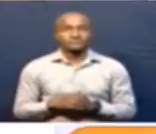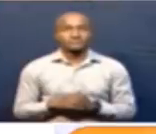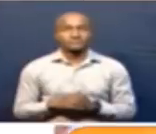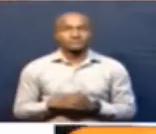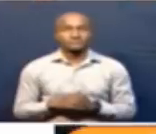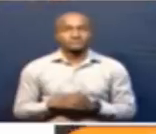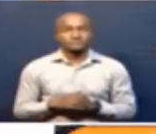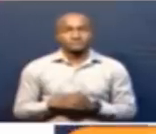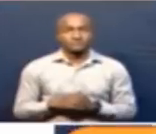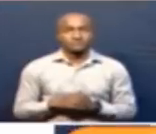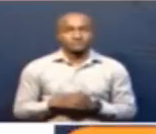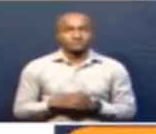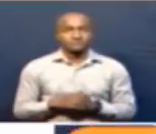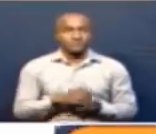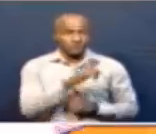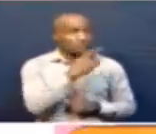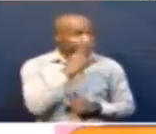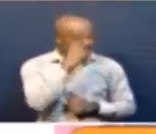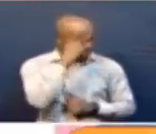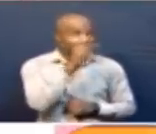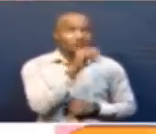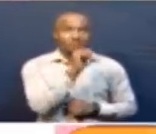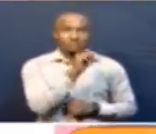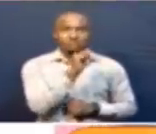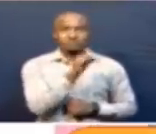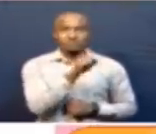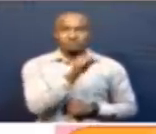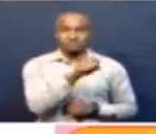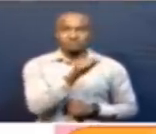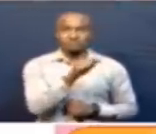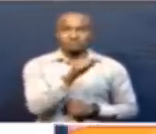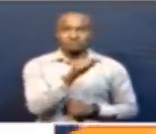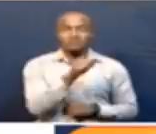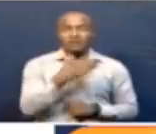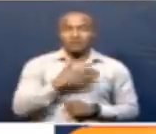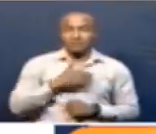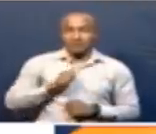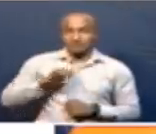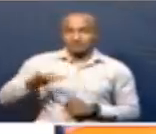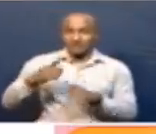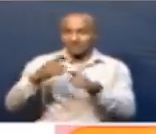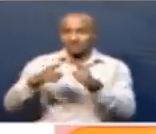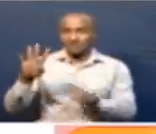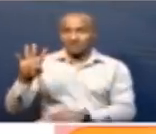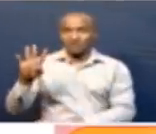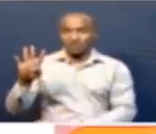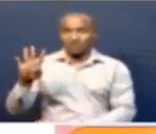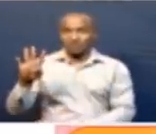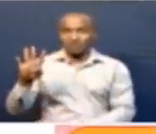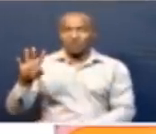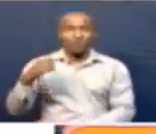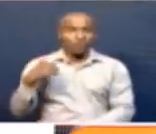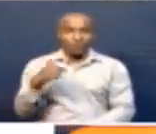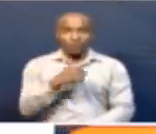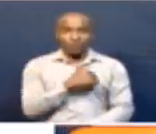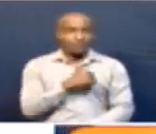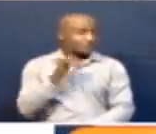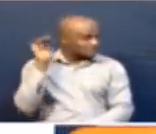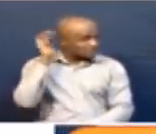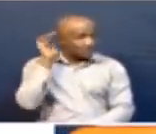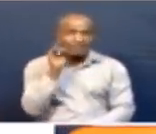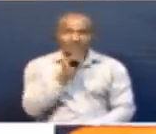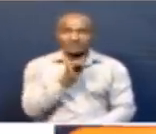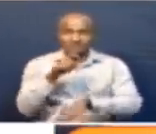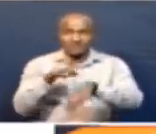us, you are a parent here? Yes, I'm a parent here. Mm-hmm. My daughter is in Form 4. We just learned about this incident at